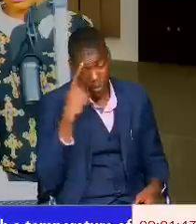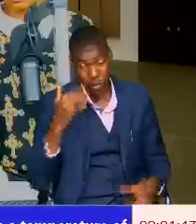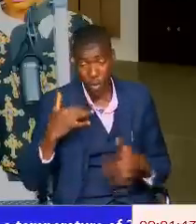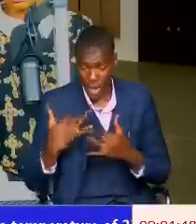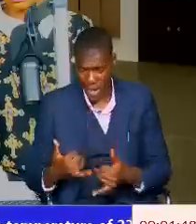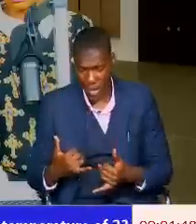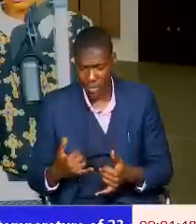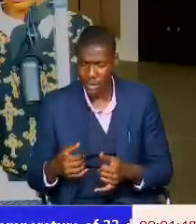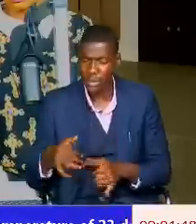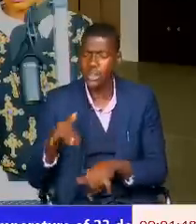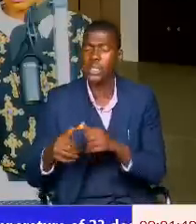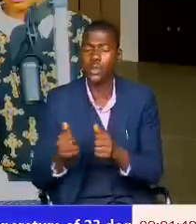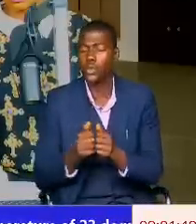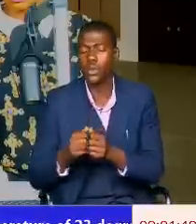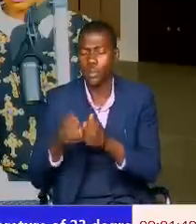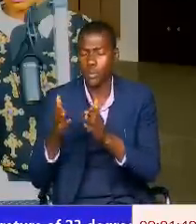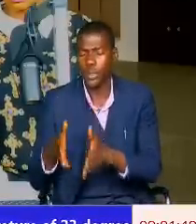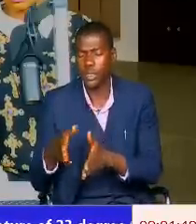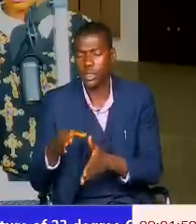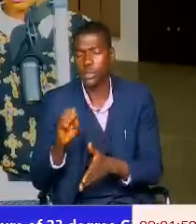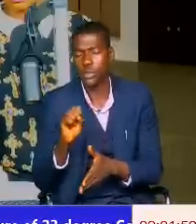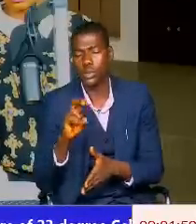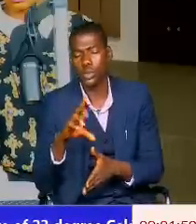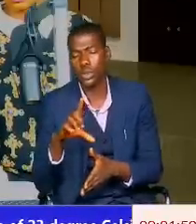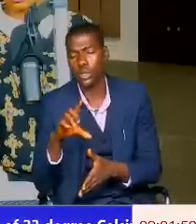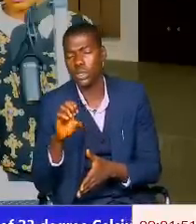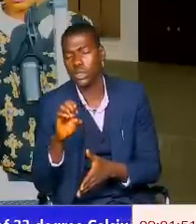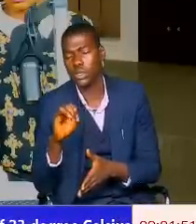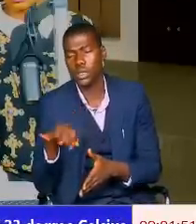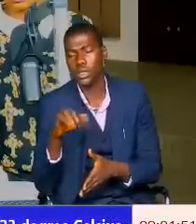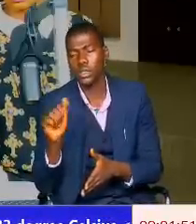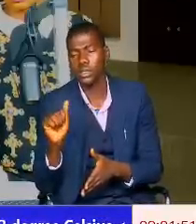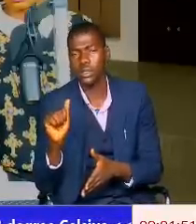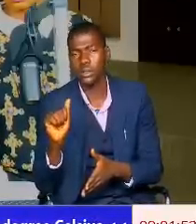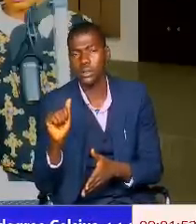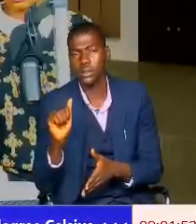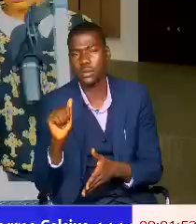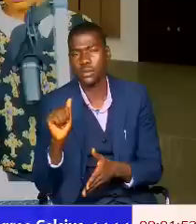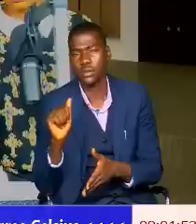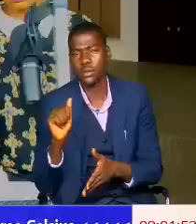with somebody for Suleja Abi. Yes, sir. She dey squat.